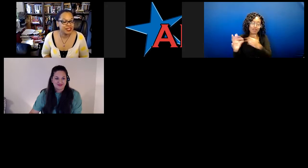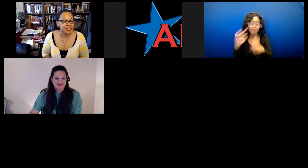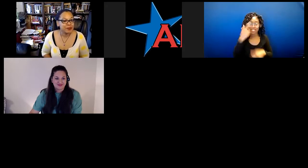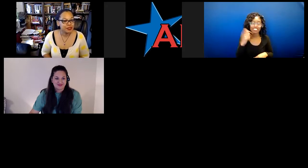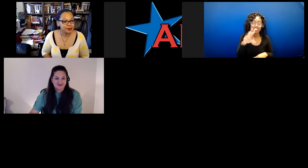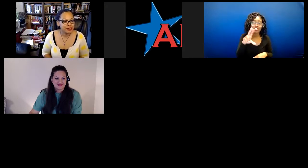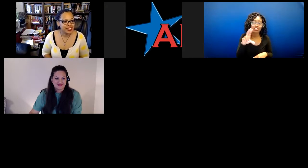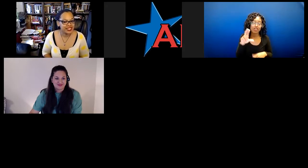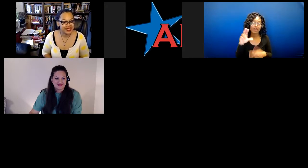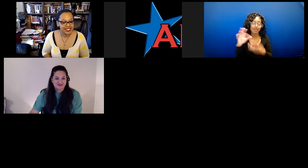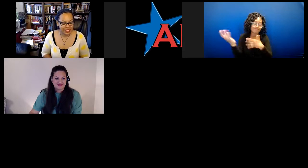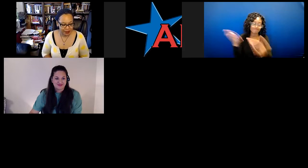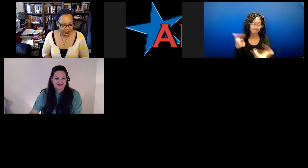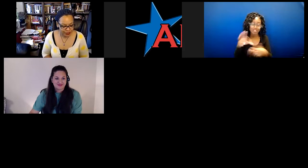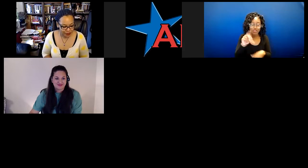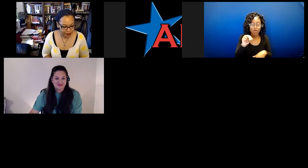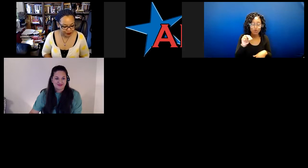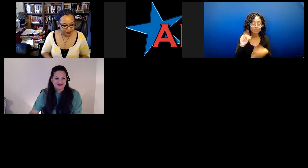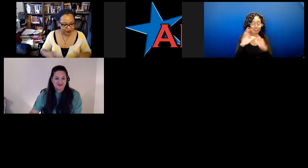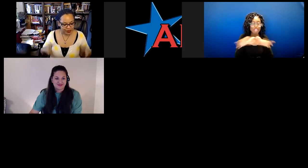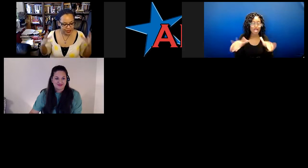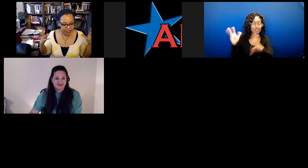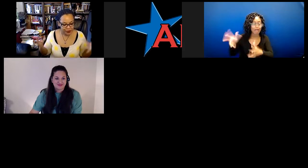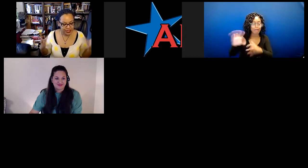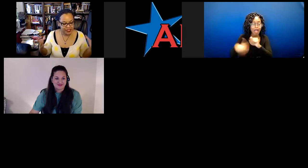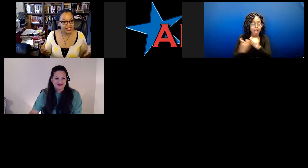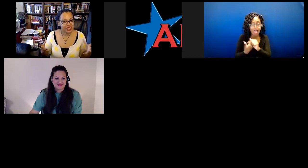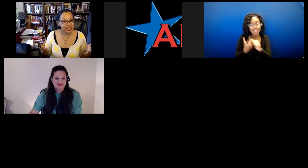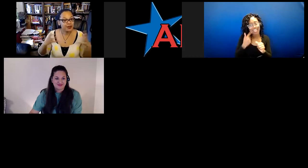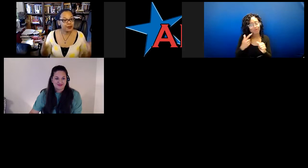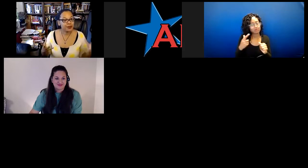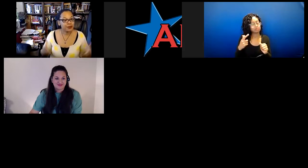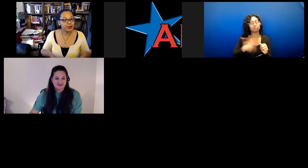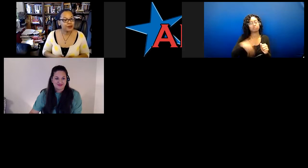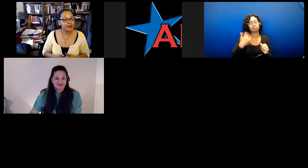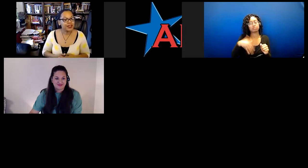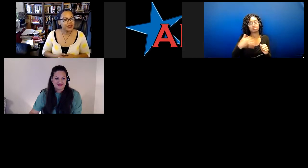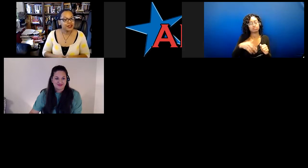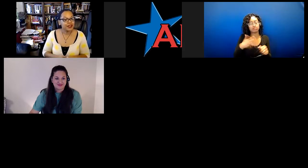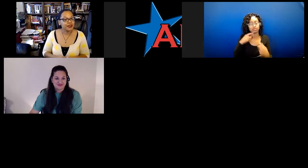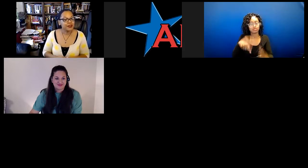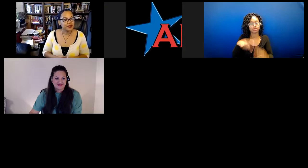along multiple lines. So there was a group of